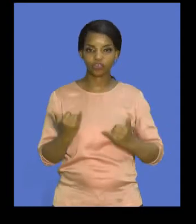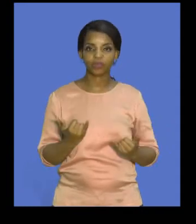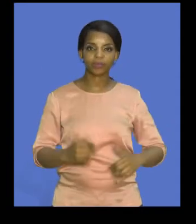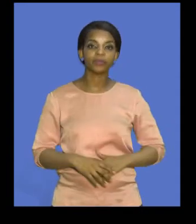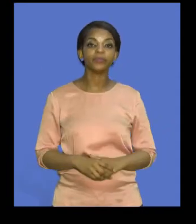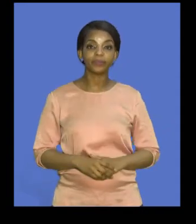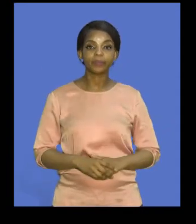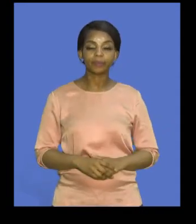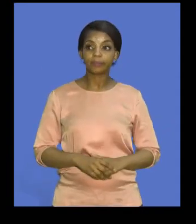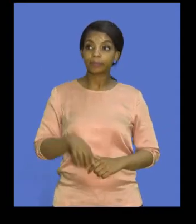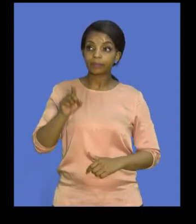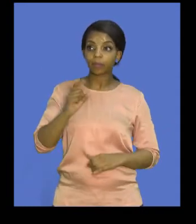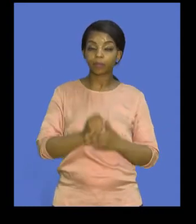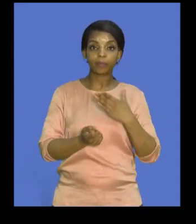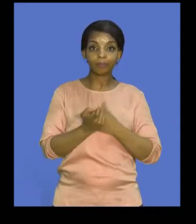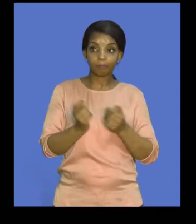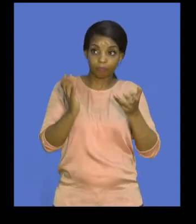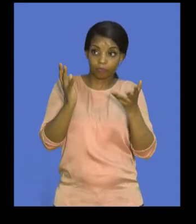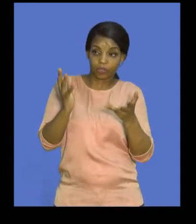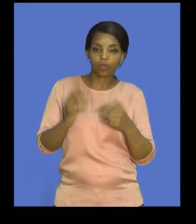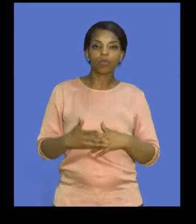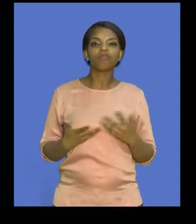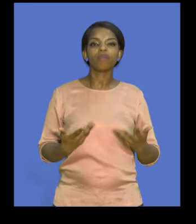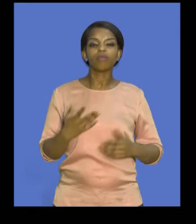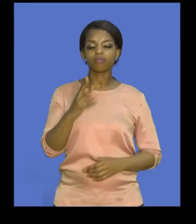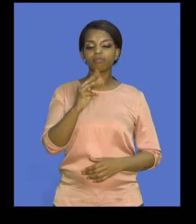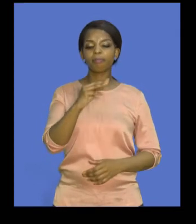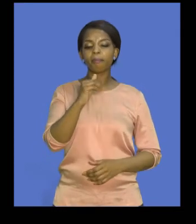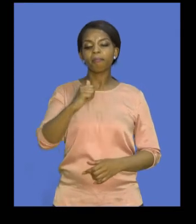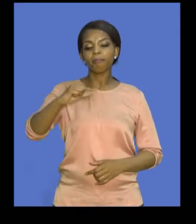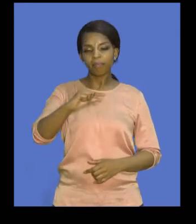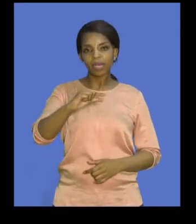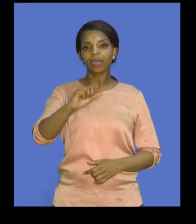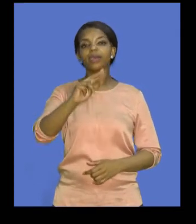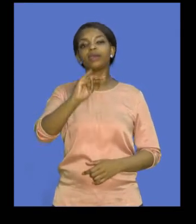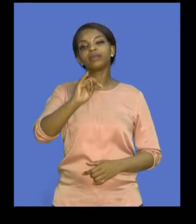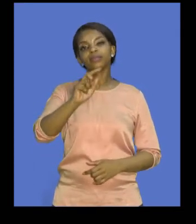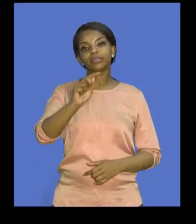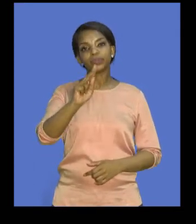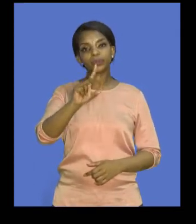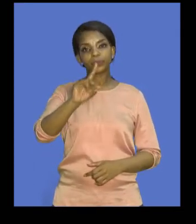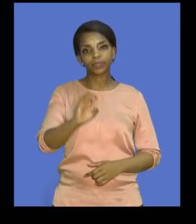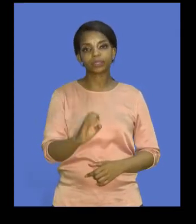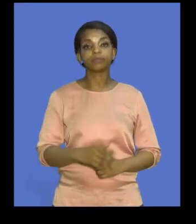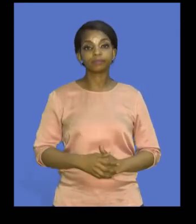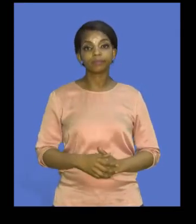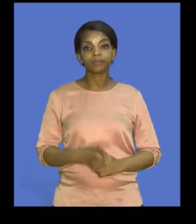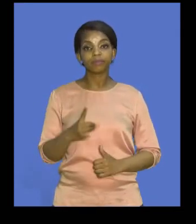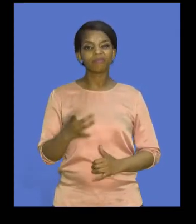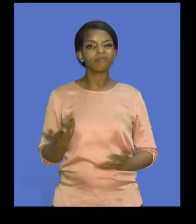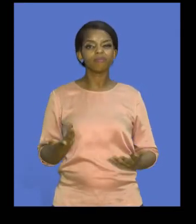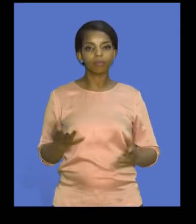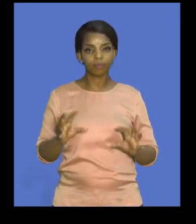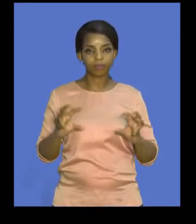of the magnitude of the force. Now, this one says predict what happens to the magnitude of the force when the size of the